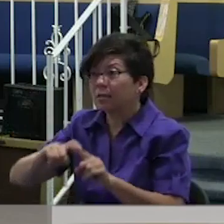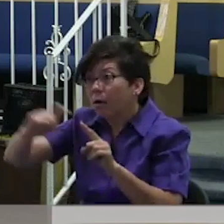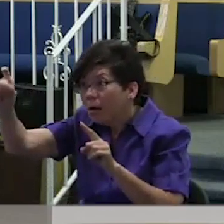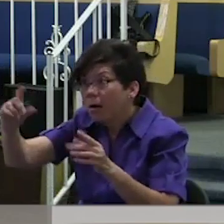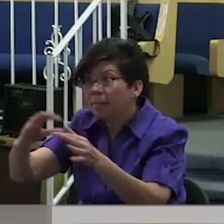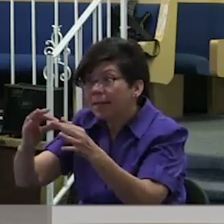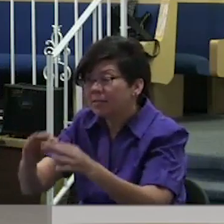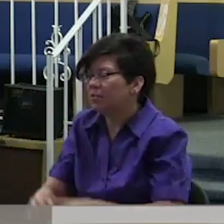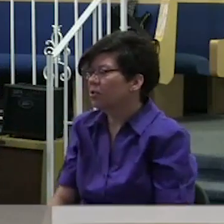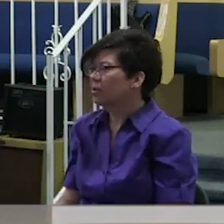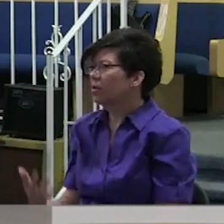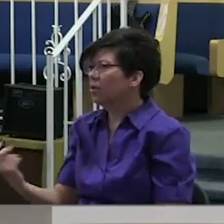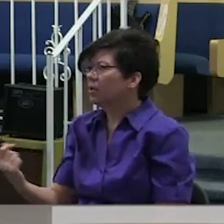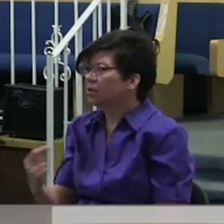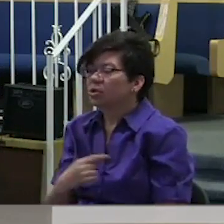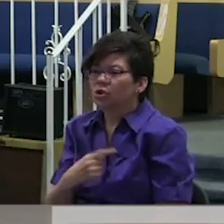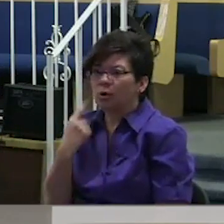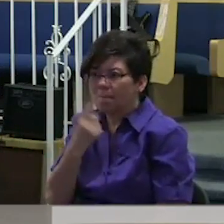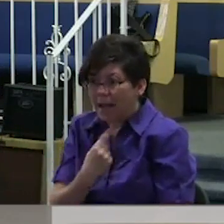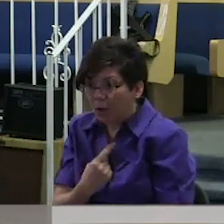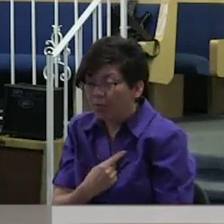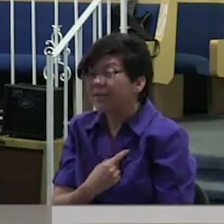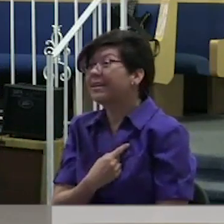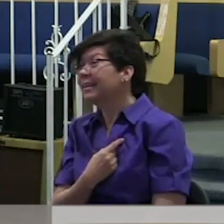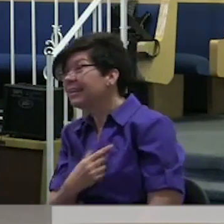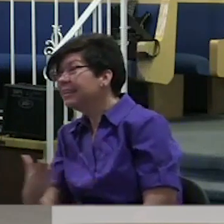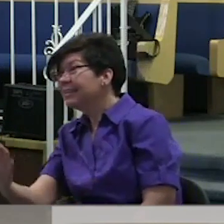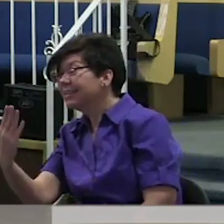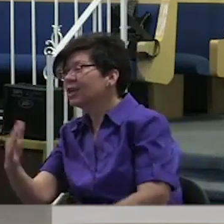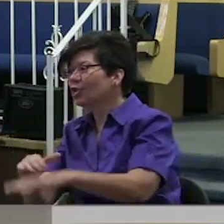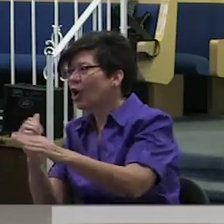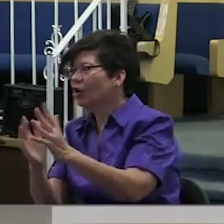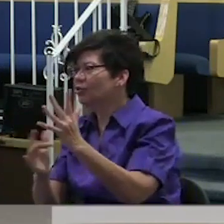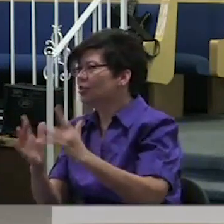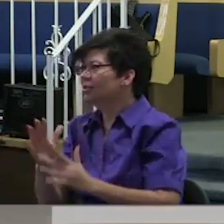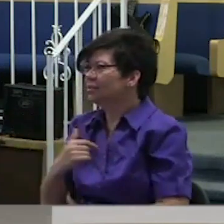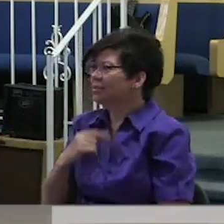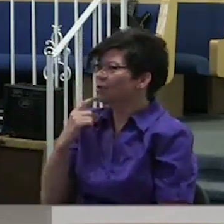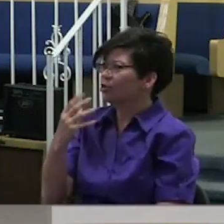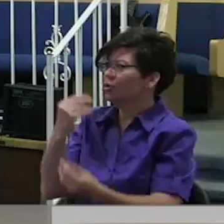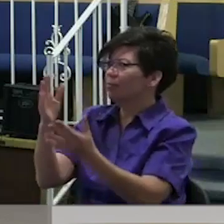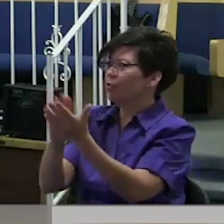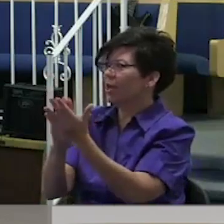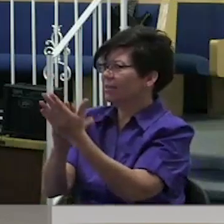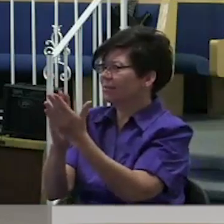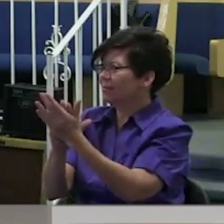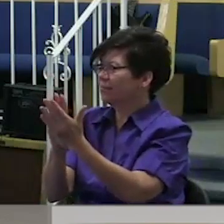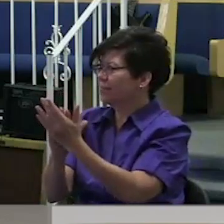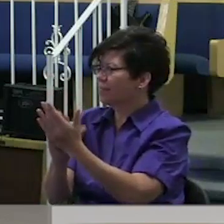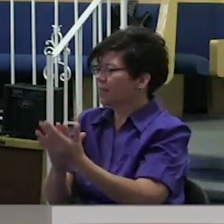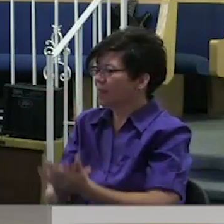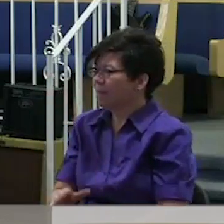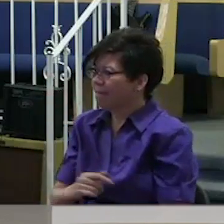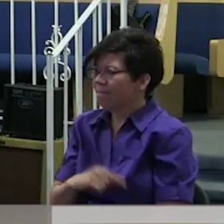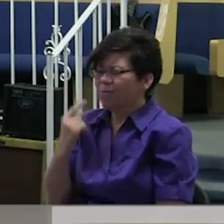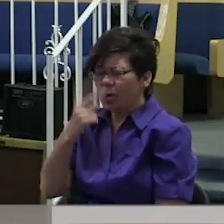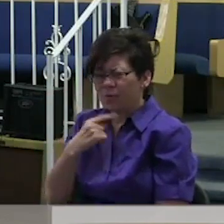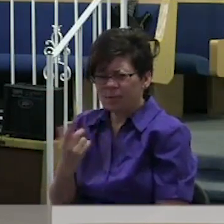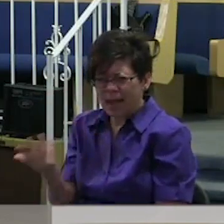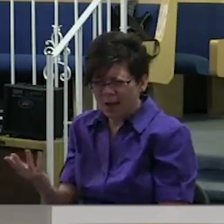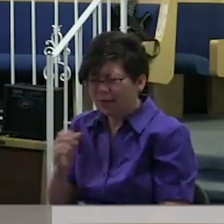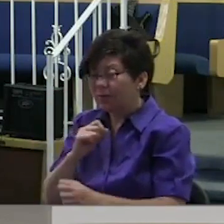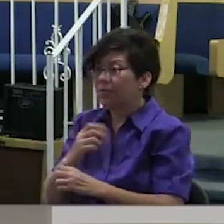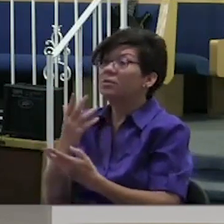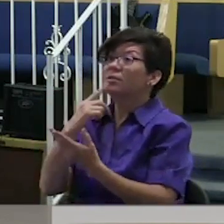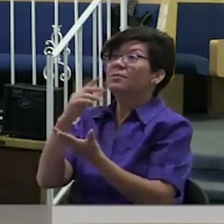But he wants you to open up your mouth. The mouth that he gave you to give him praise with. Open up your mouth